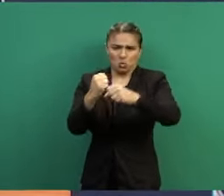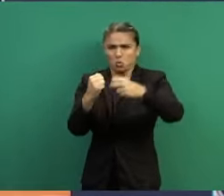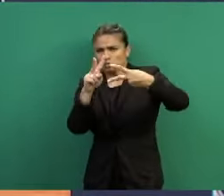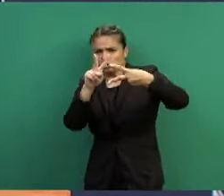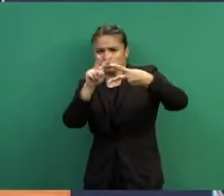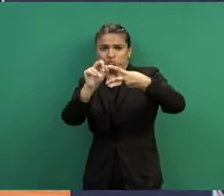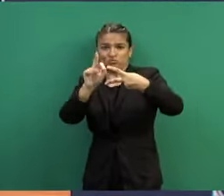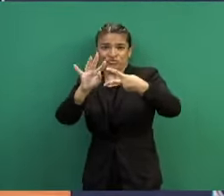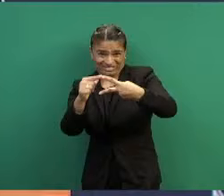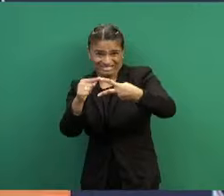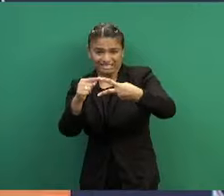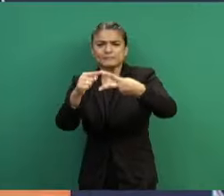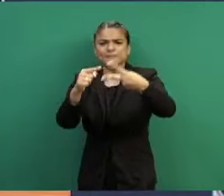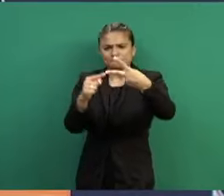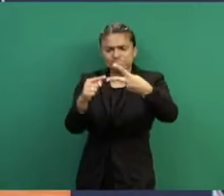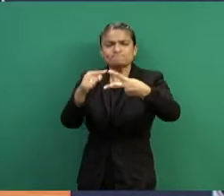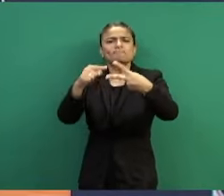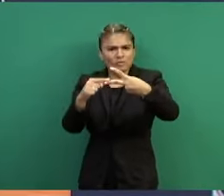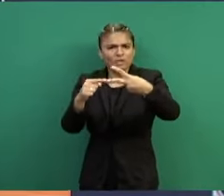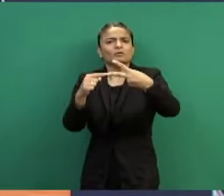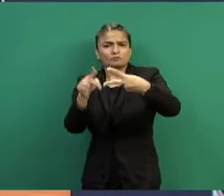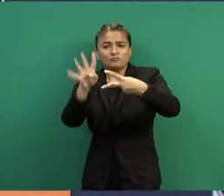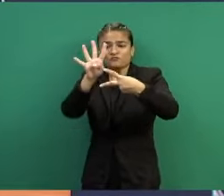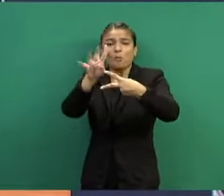before rising to 4.8% in